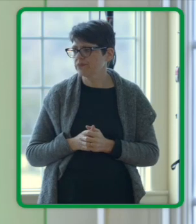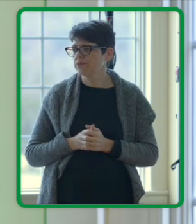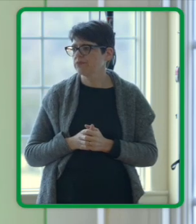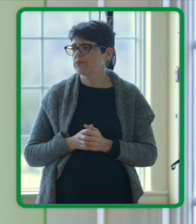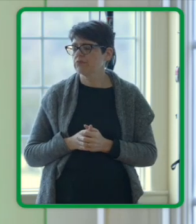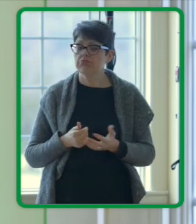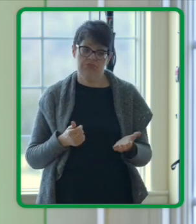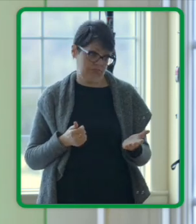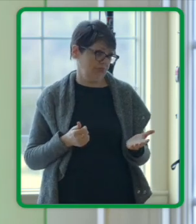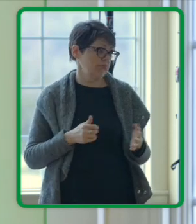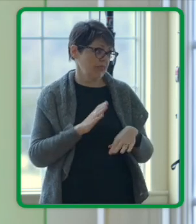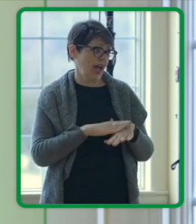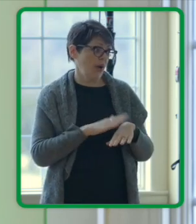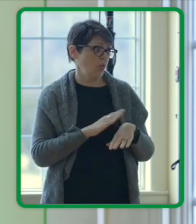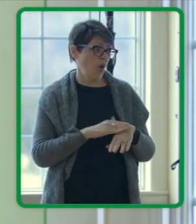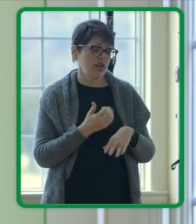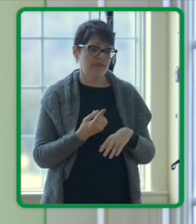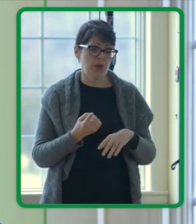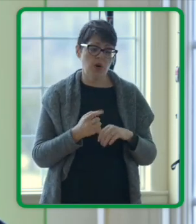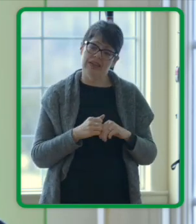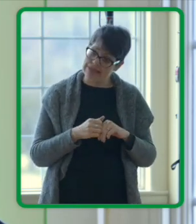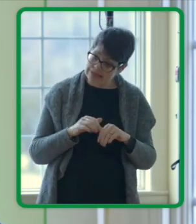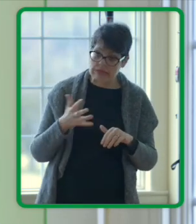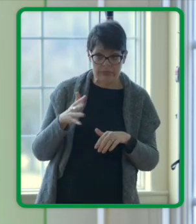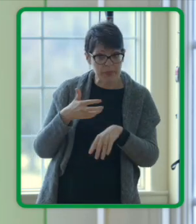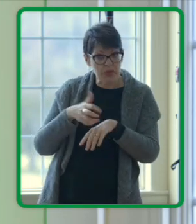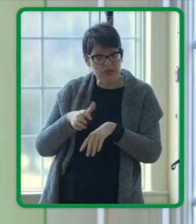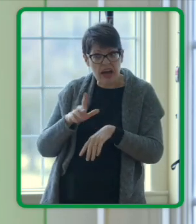I warned everybody that it might be rocky.